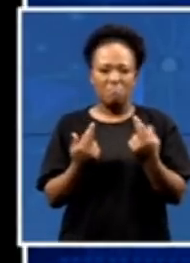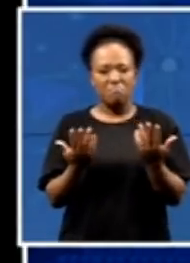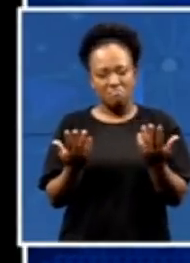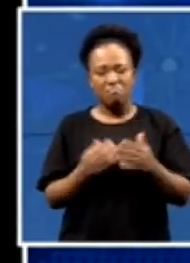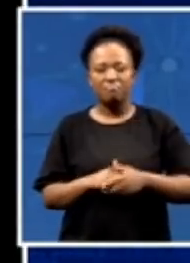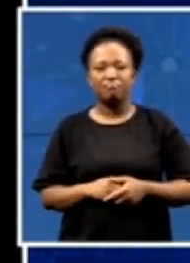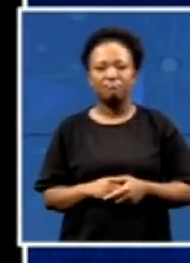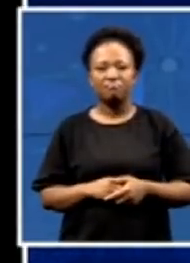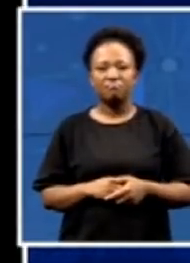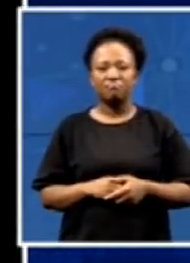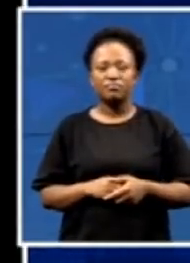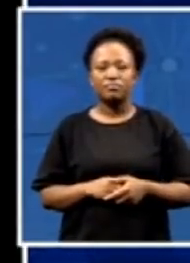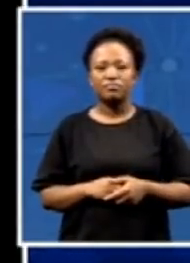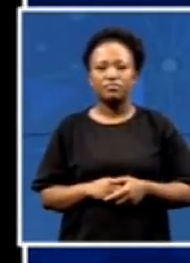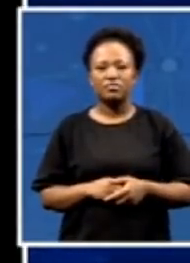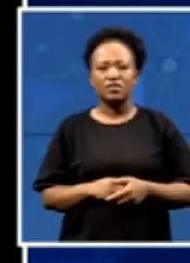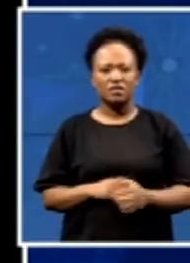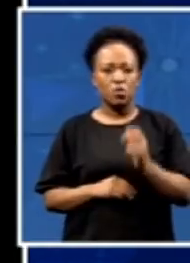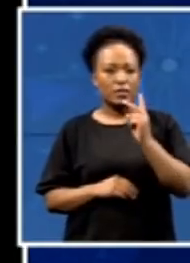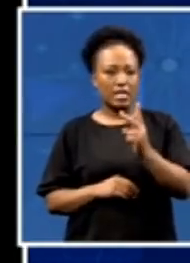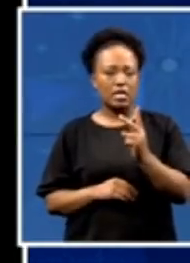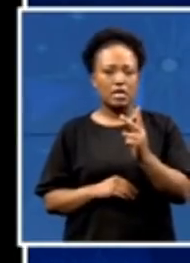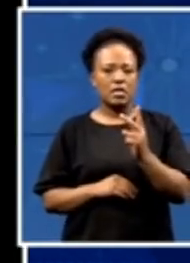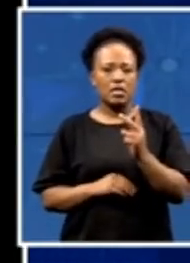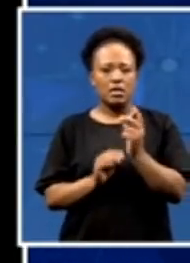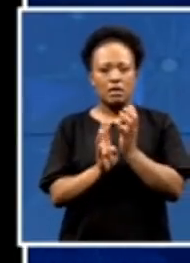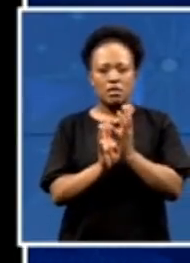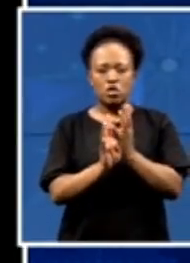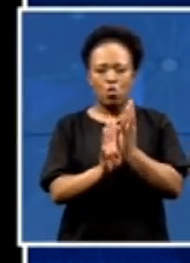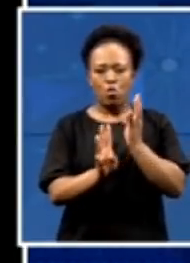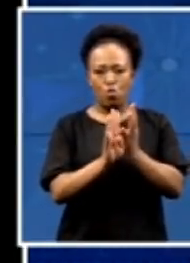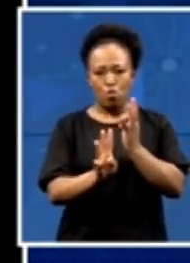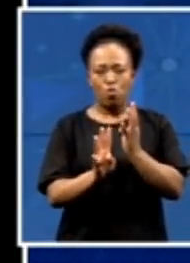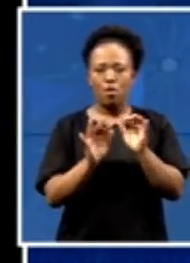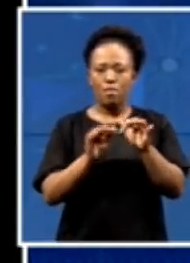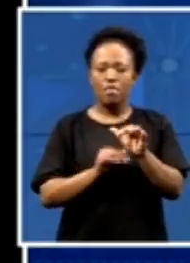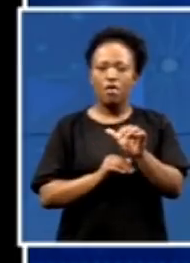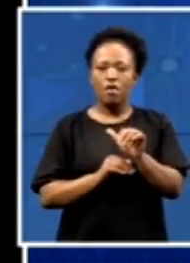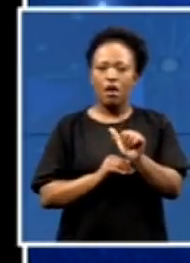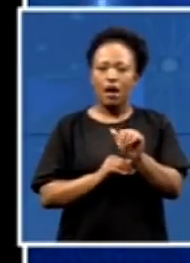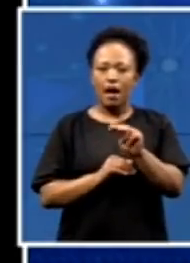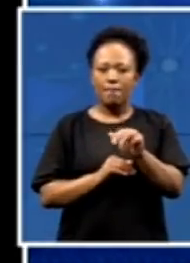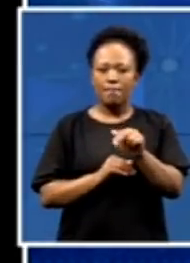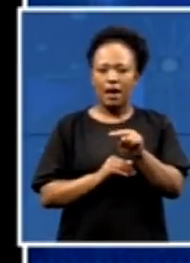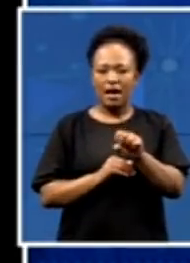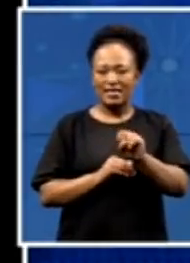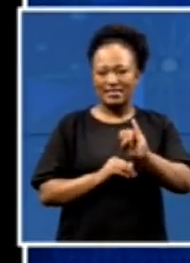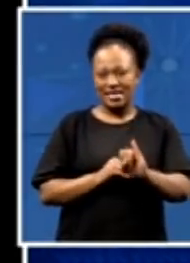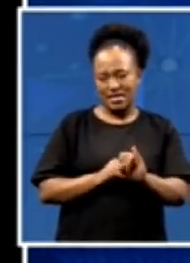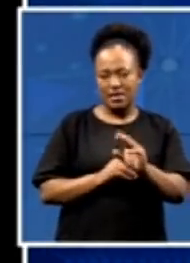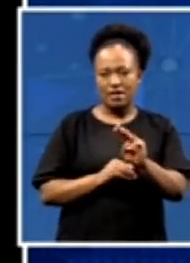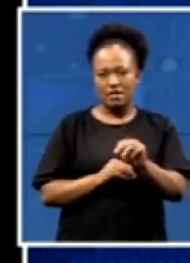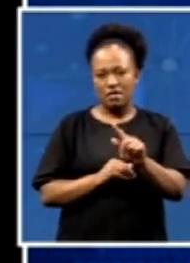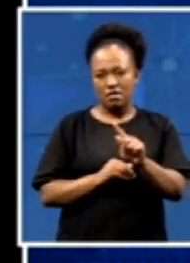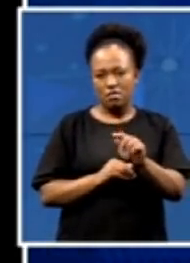queue here at mudslides and also nearby areas such as Makuta, following and Umlazi. But there